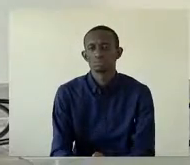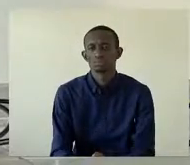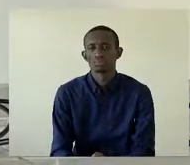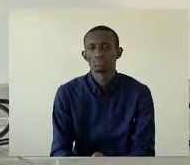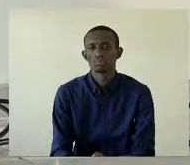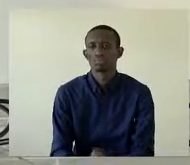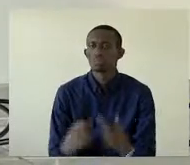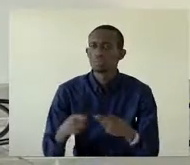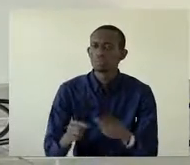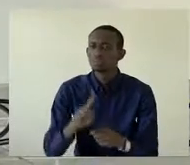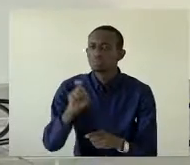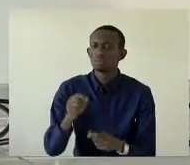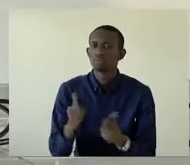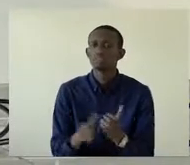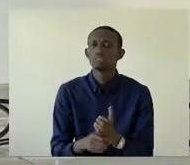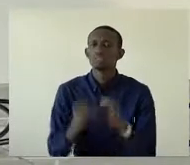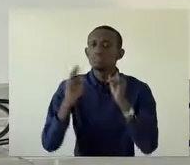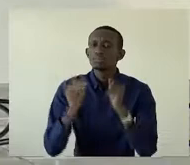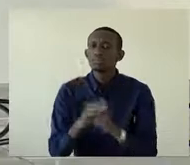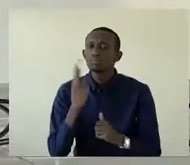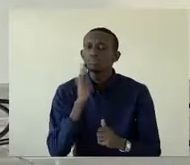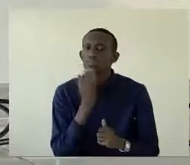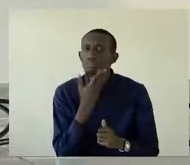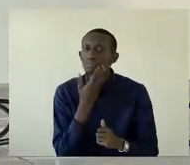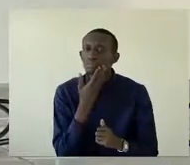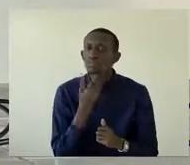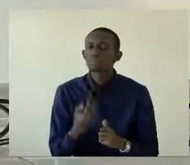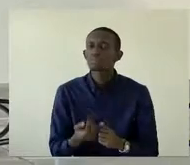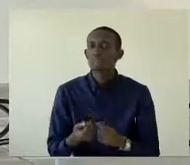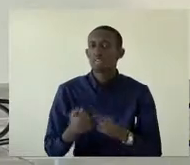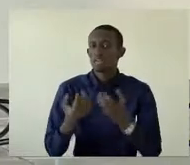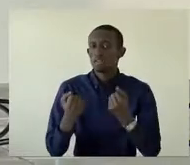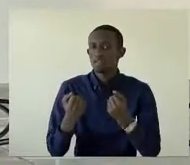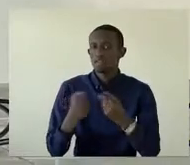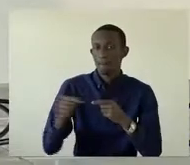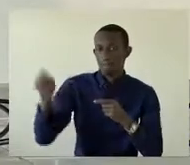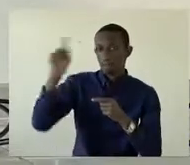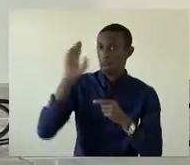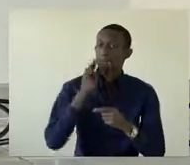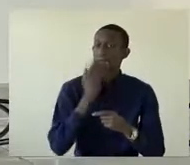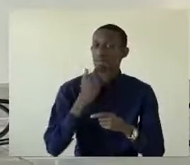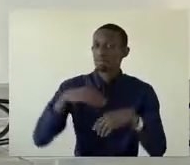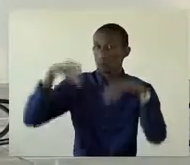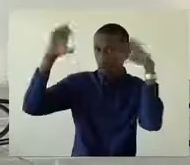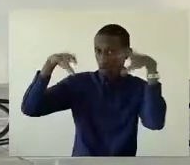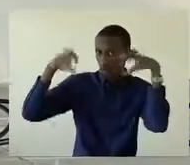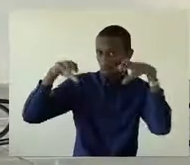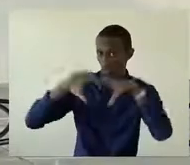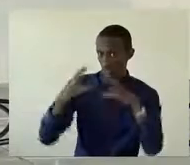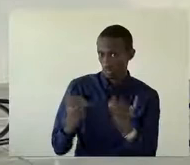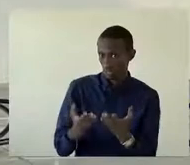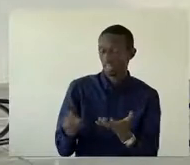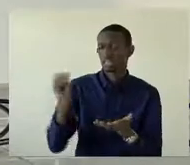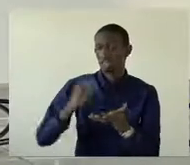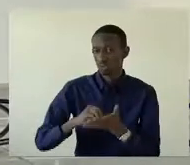But the question is, if water has a cycle into the ground, oceans, up in the atmosphere,